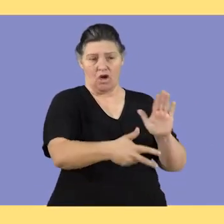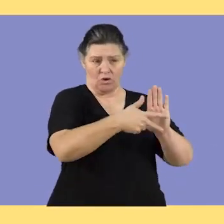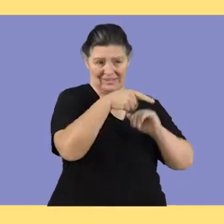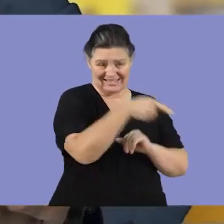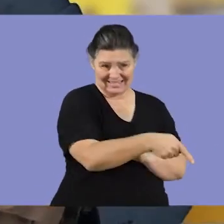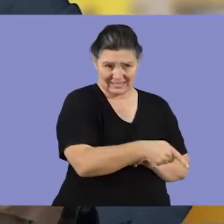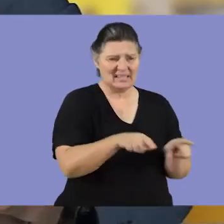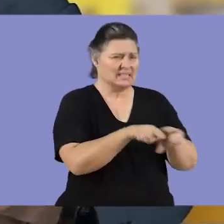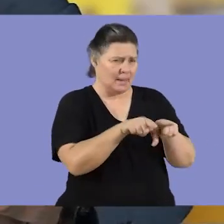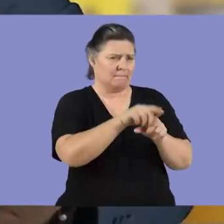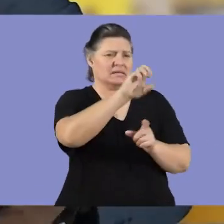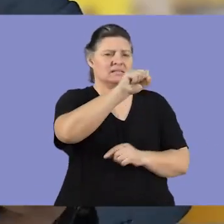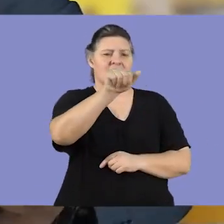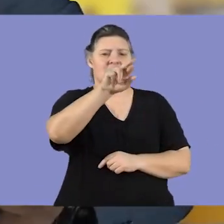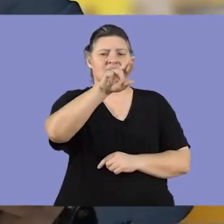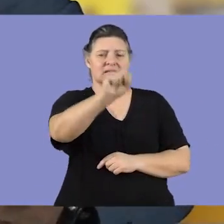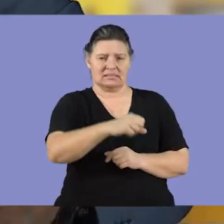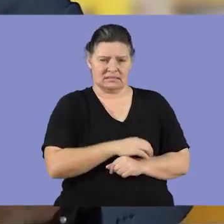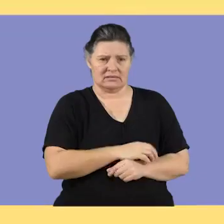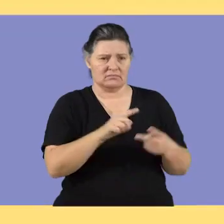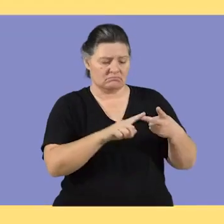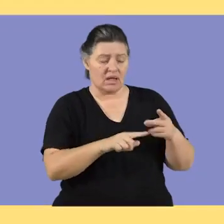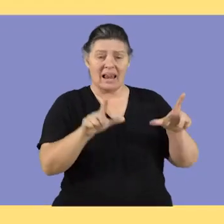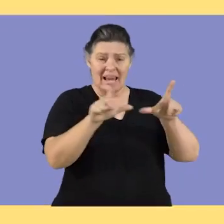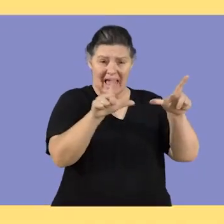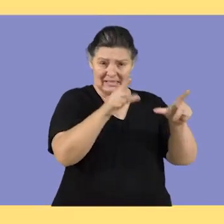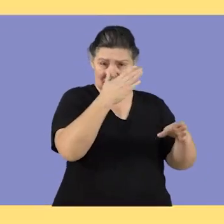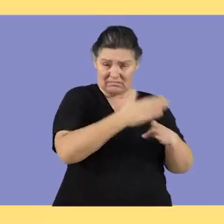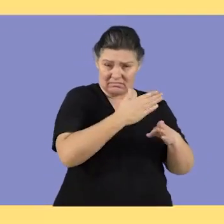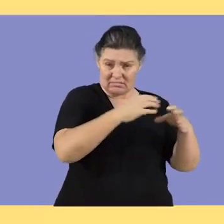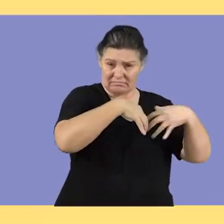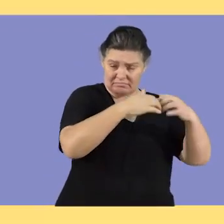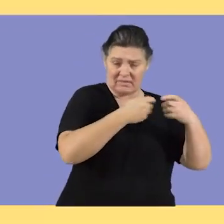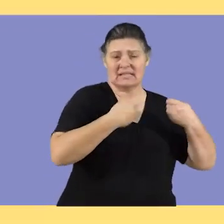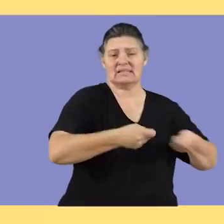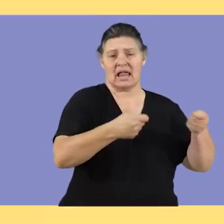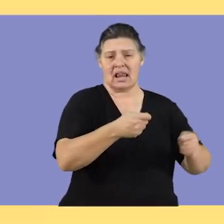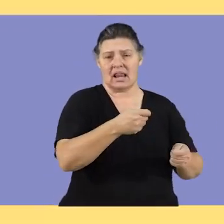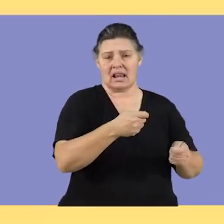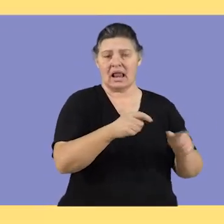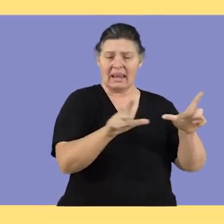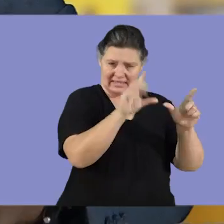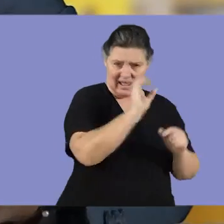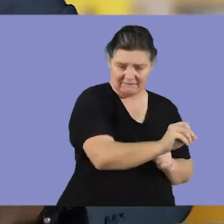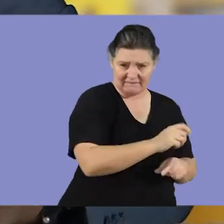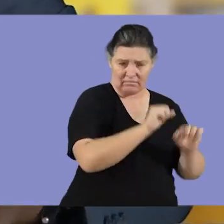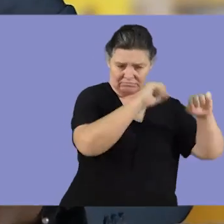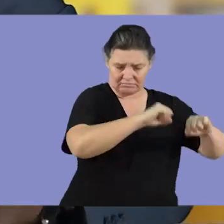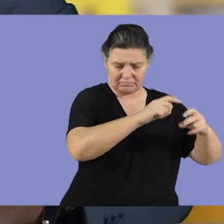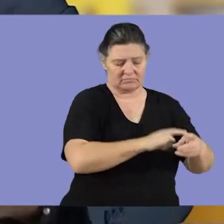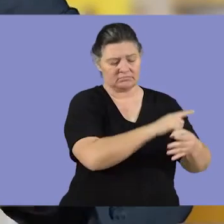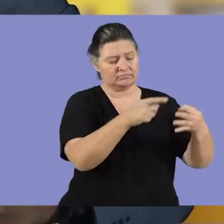authority. Remember, we mentioned SARS. It has to have an operating license. That means it must be permitted to